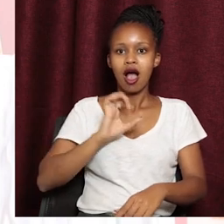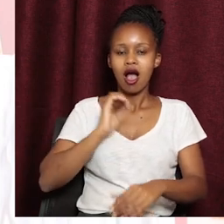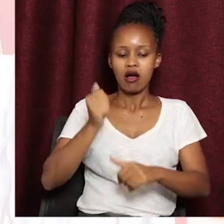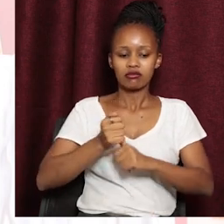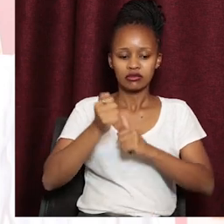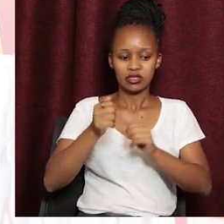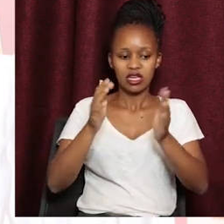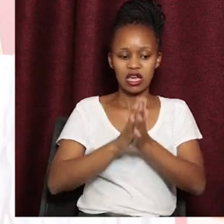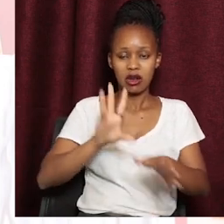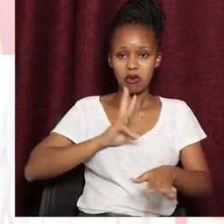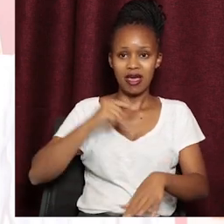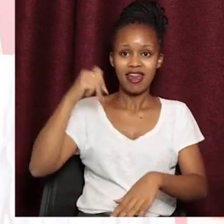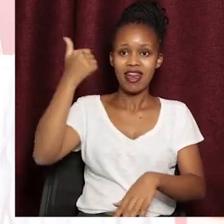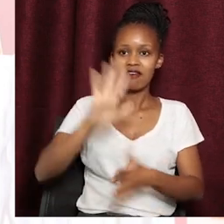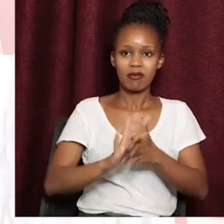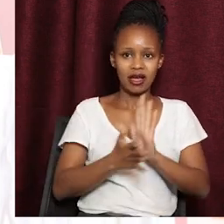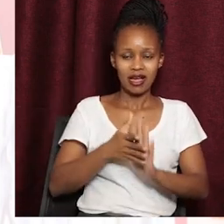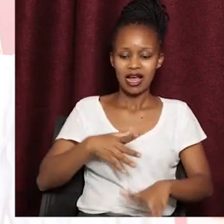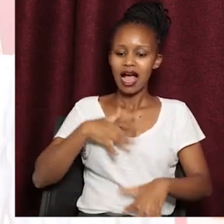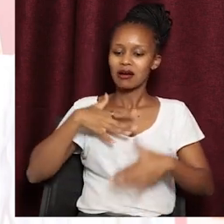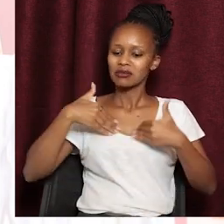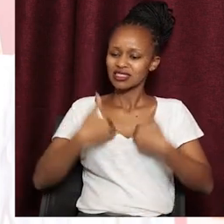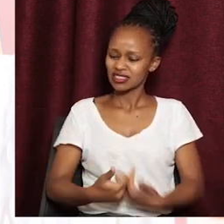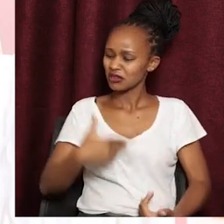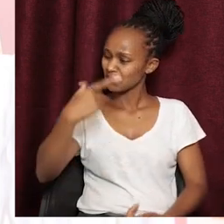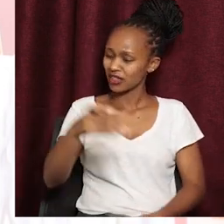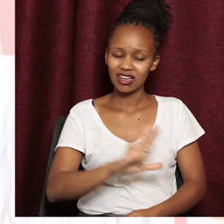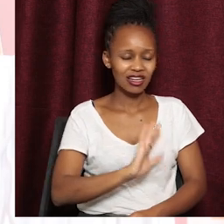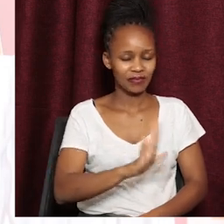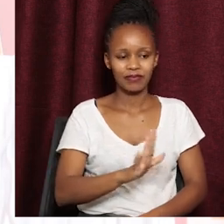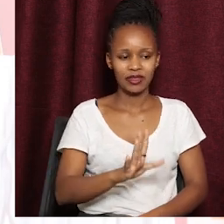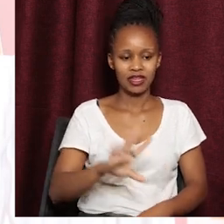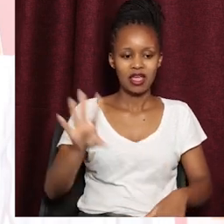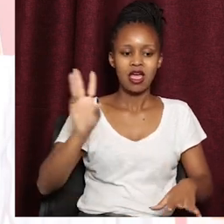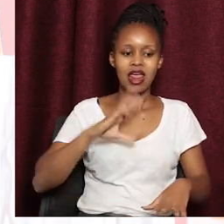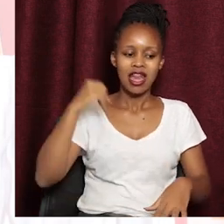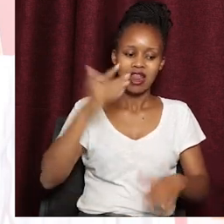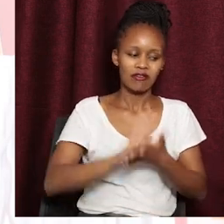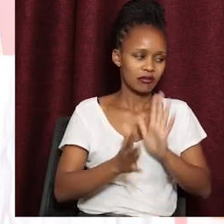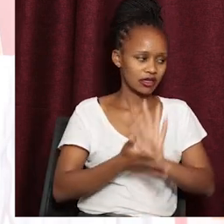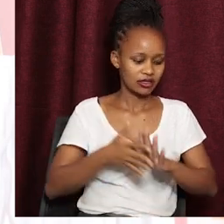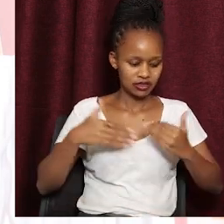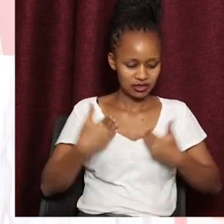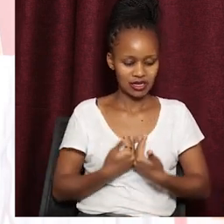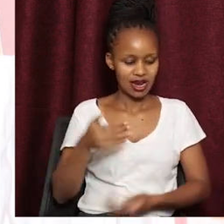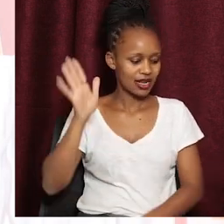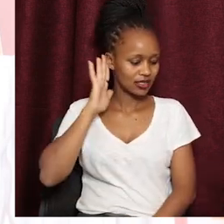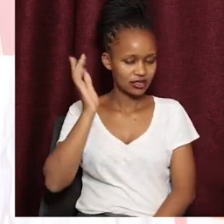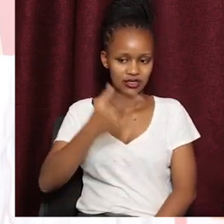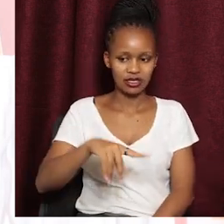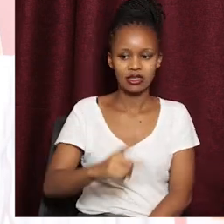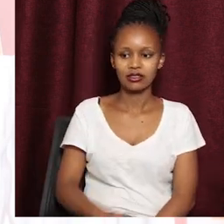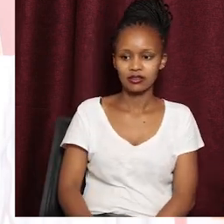strength. And we never get tired of going to him. You know why? Because he never gets tired of listening to